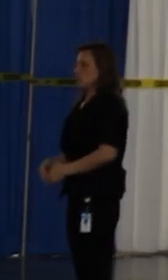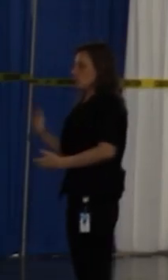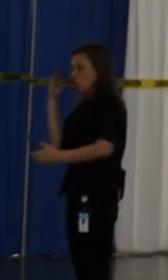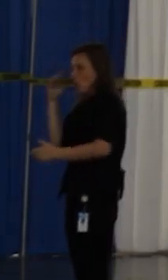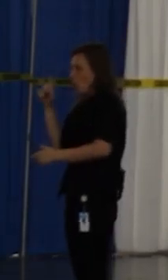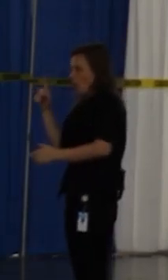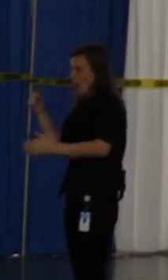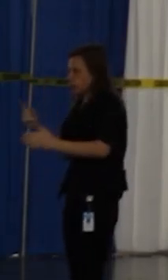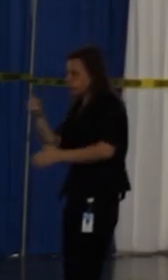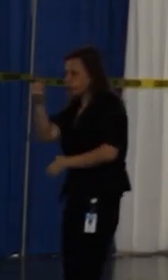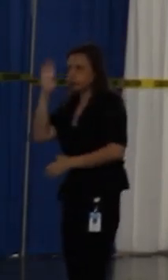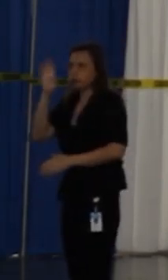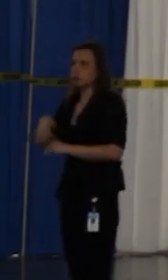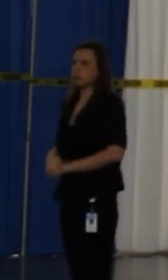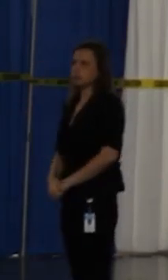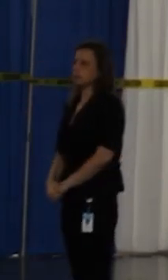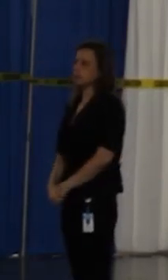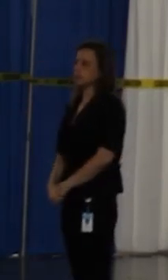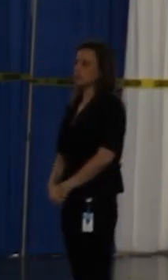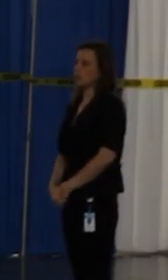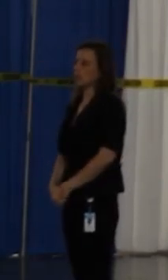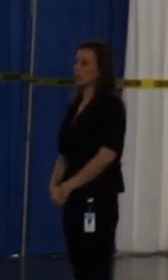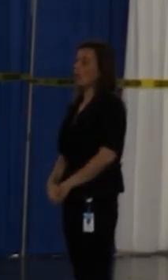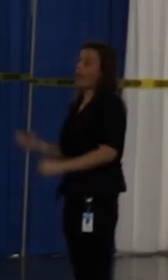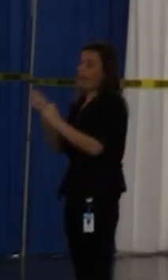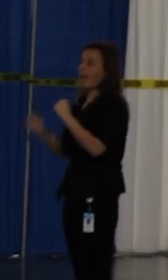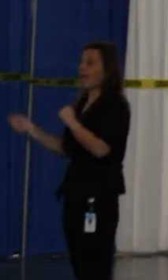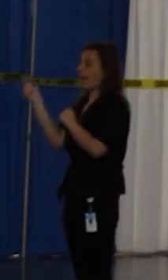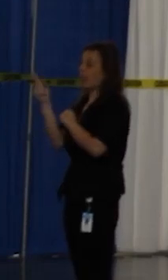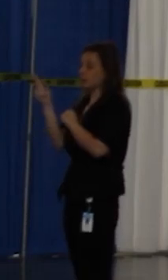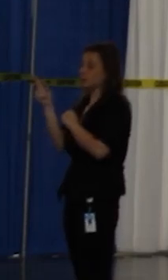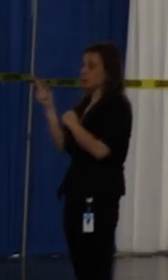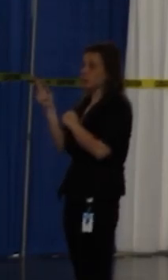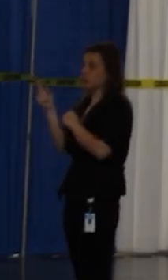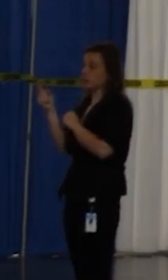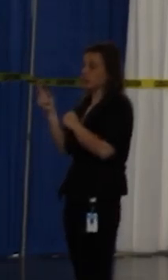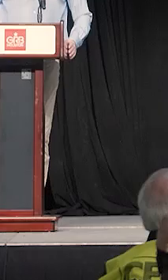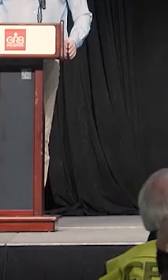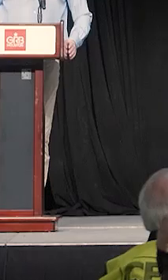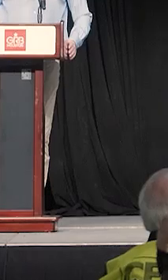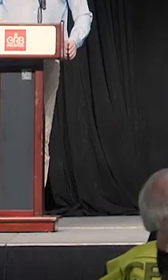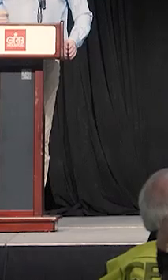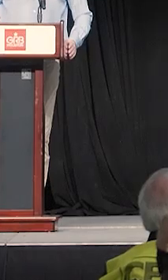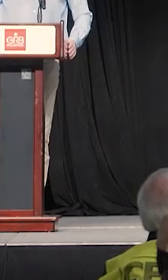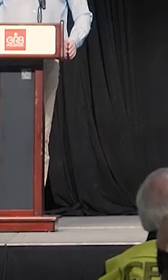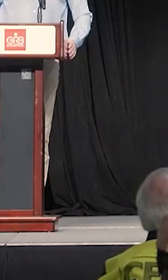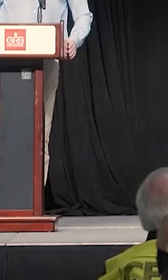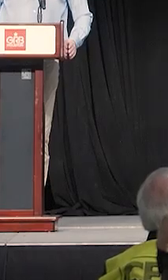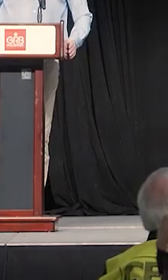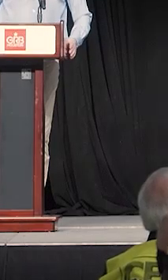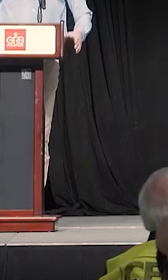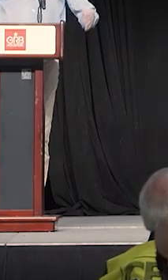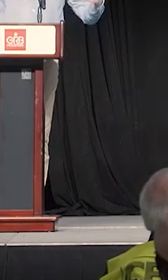going. You also get those watch and warnings inland. So look for that next year, even if something affects us here early in the year. And then up